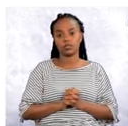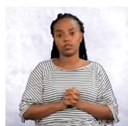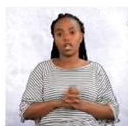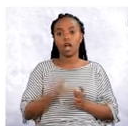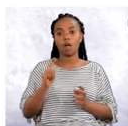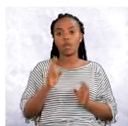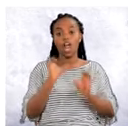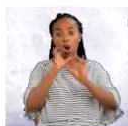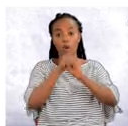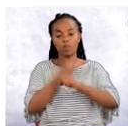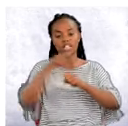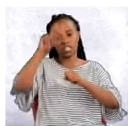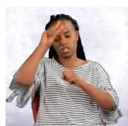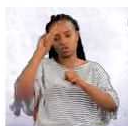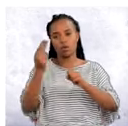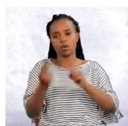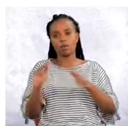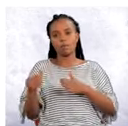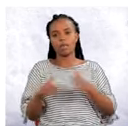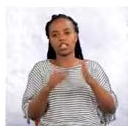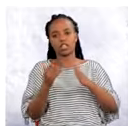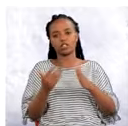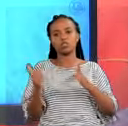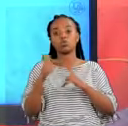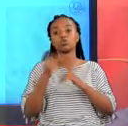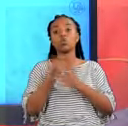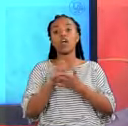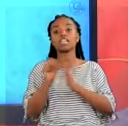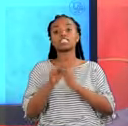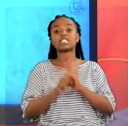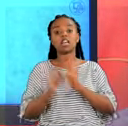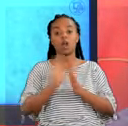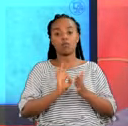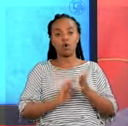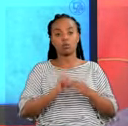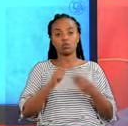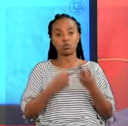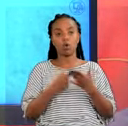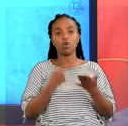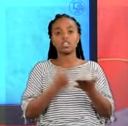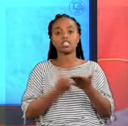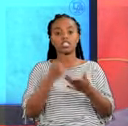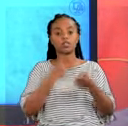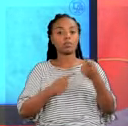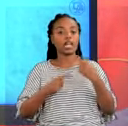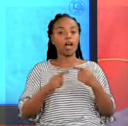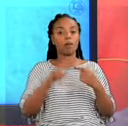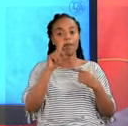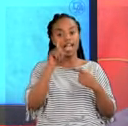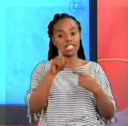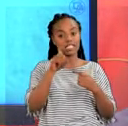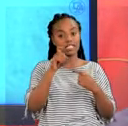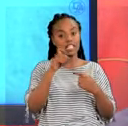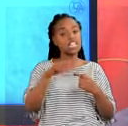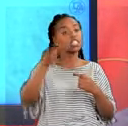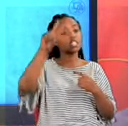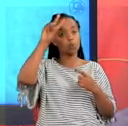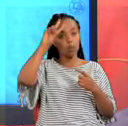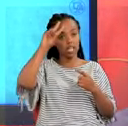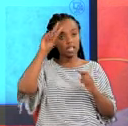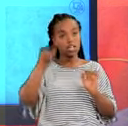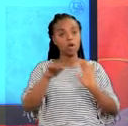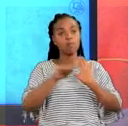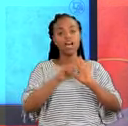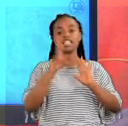Apply completing square method to write this in standard form. So this becomes this x squared